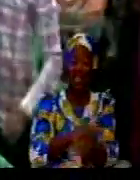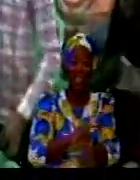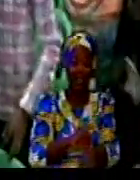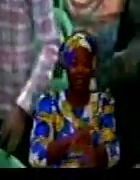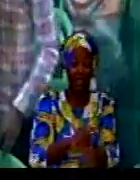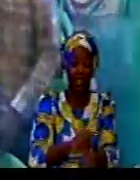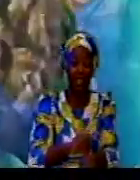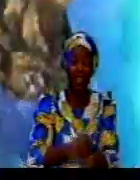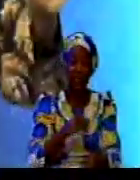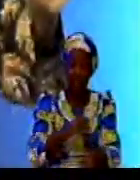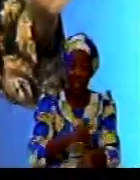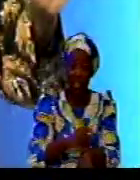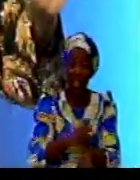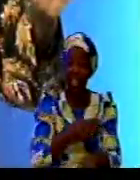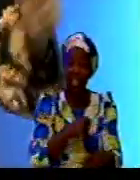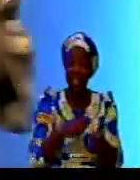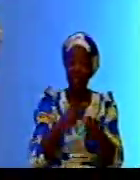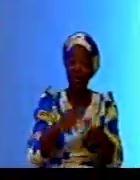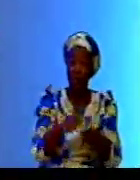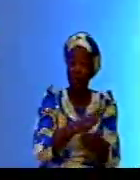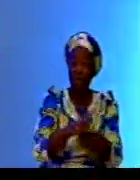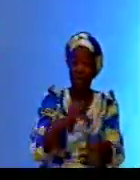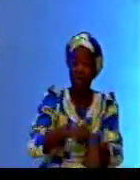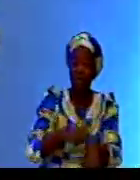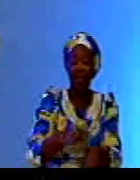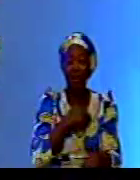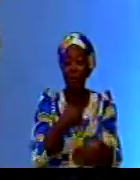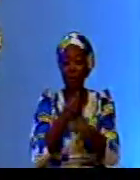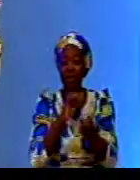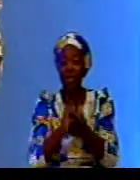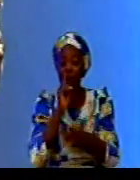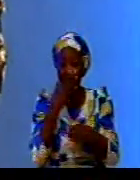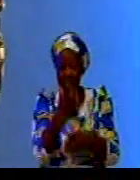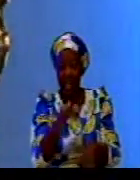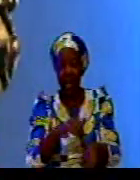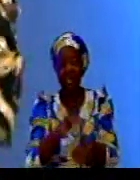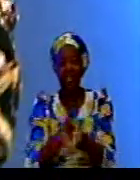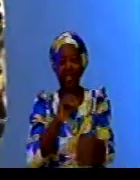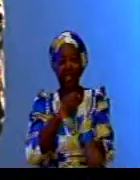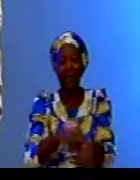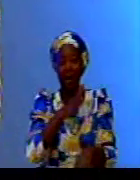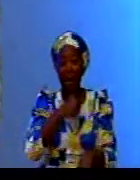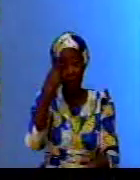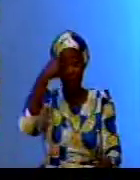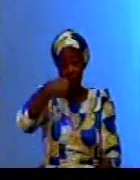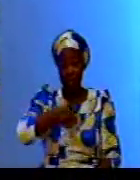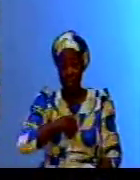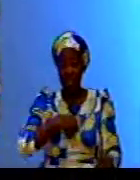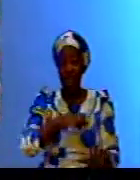Clear your calendar and make sure you are there at that time.